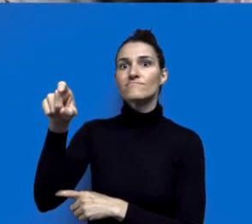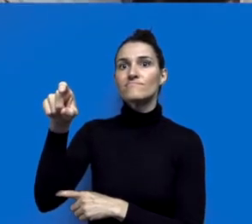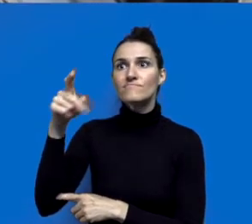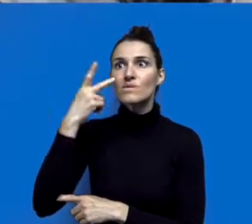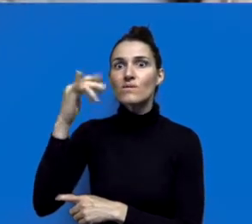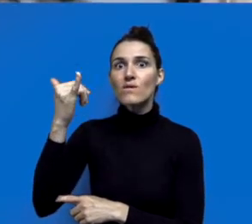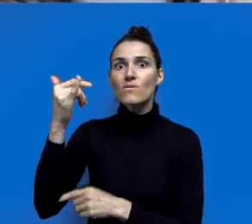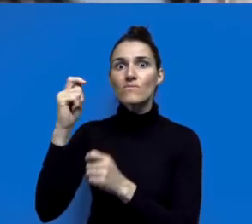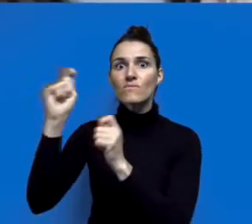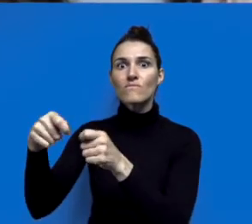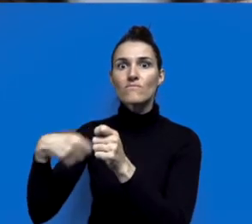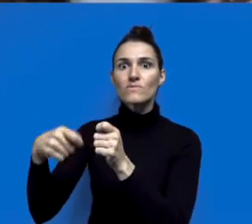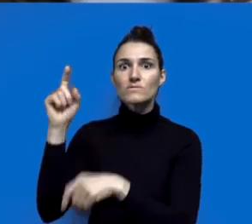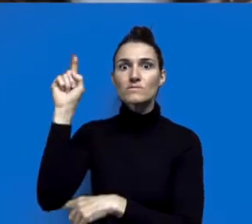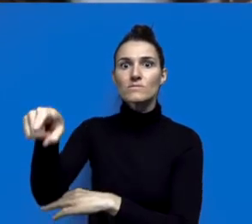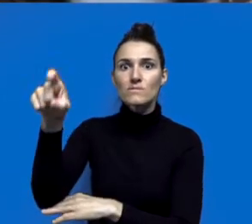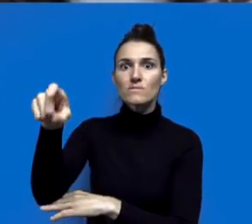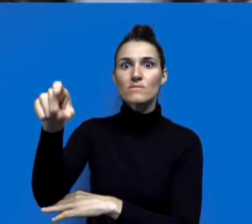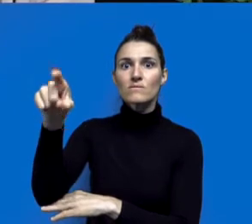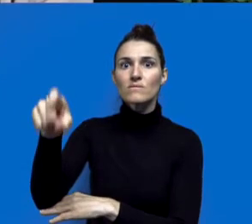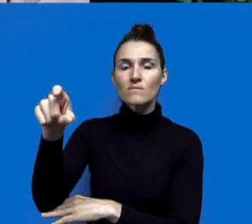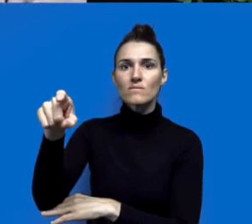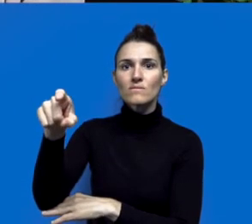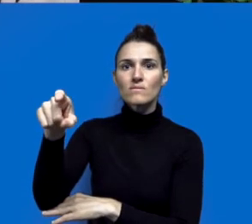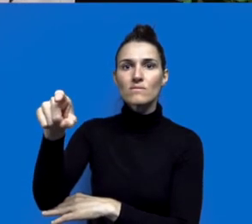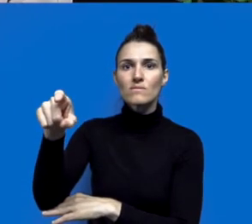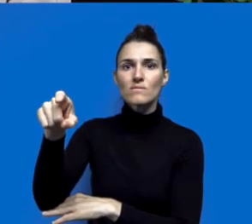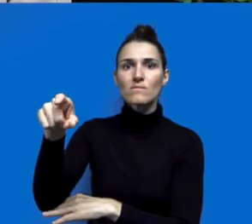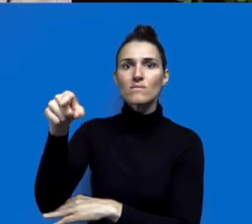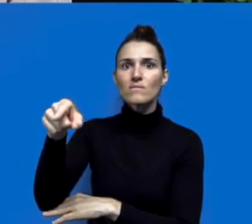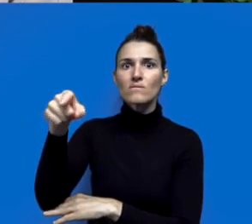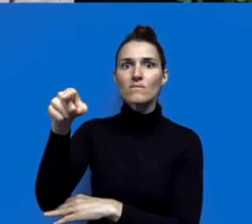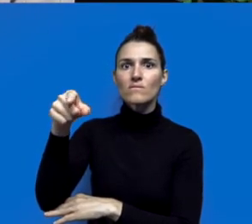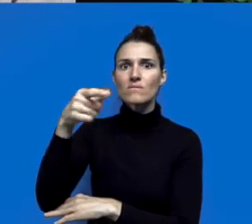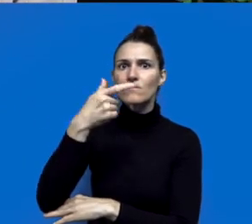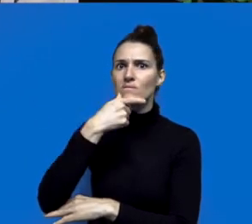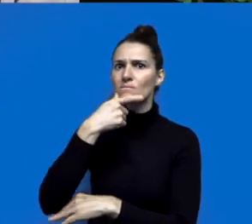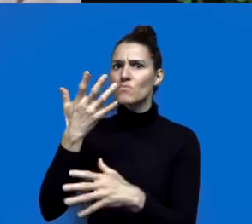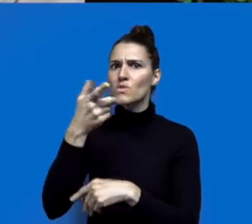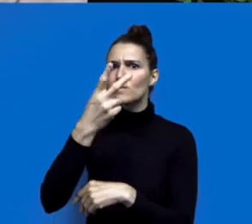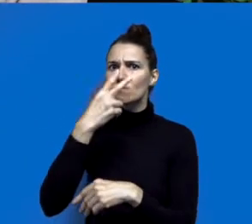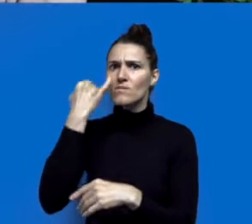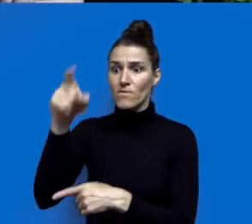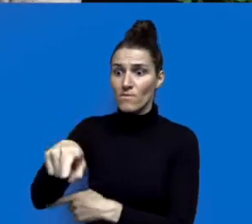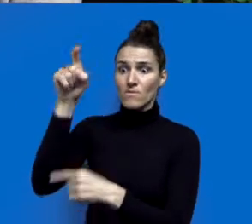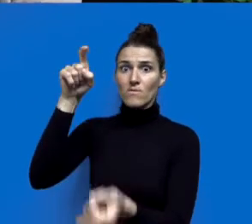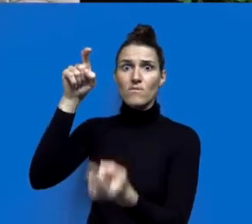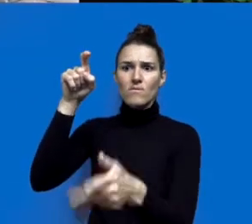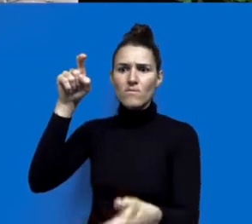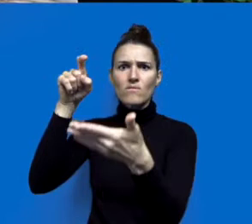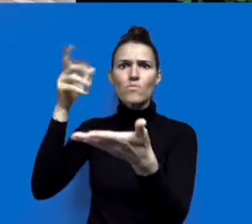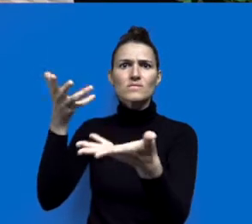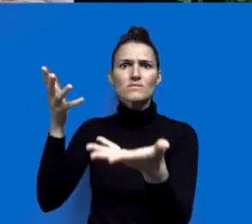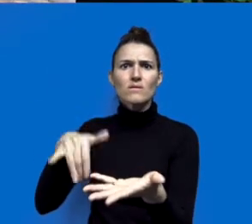Wiggle, wiggle, wiggle on her yellow fishing rod. And what do you do when your fishing rod is wiggling? You reel. Can